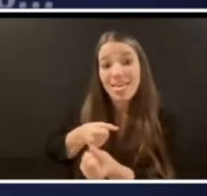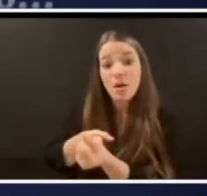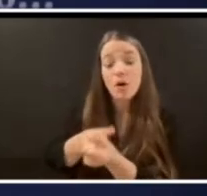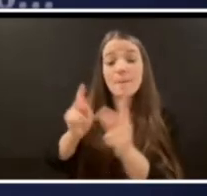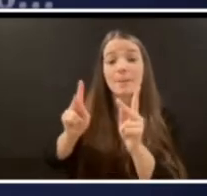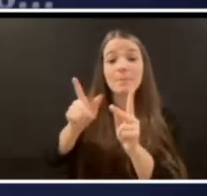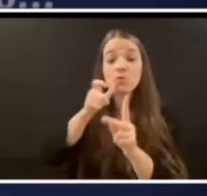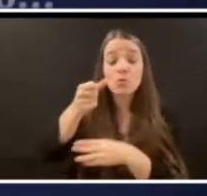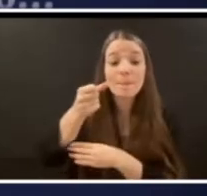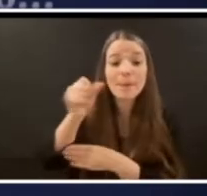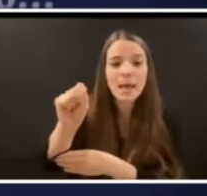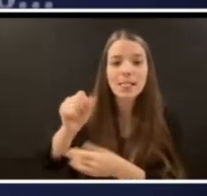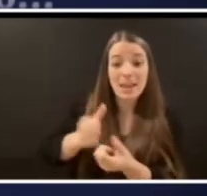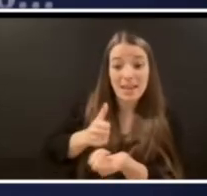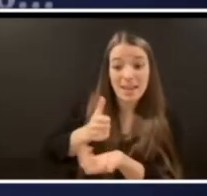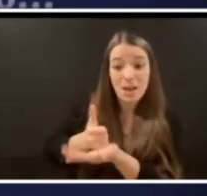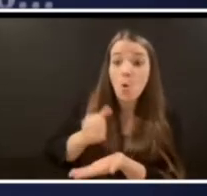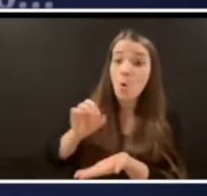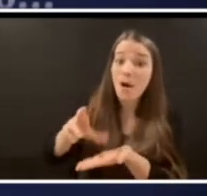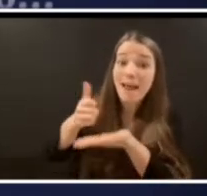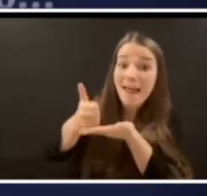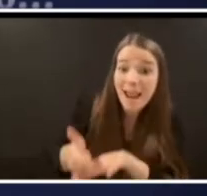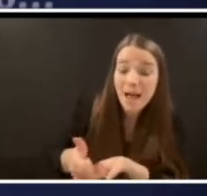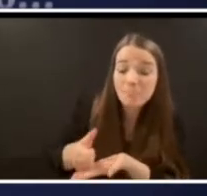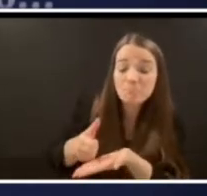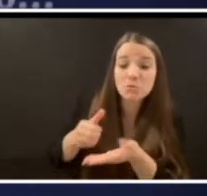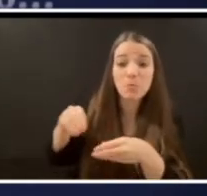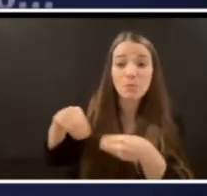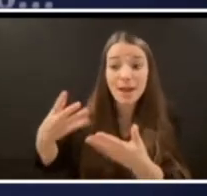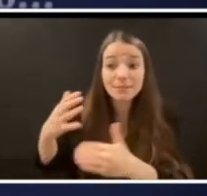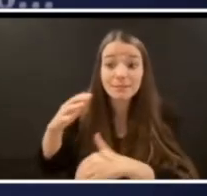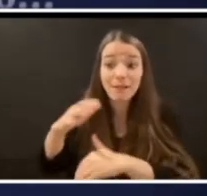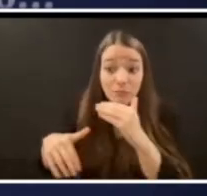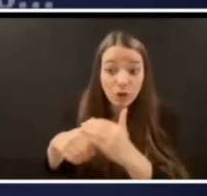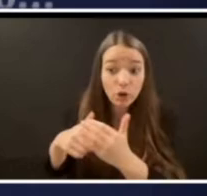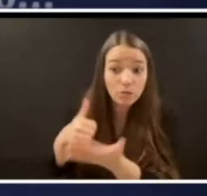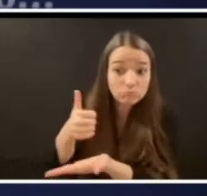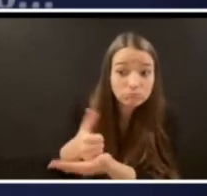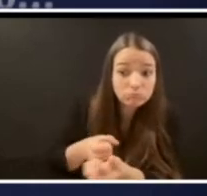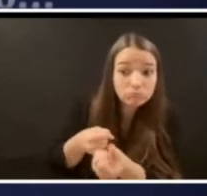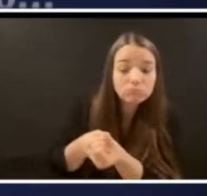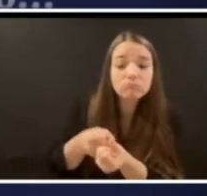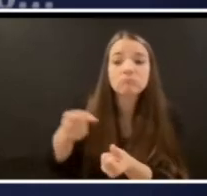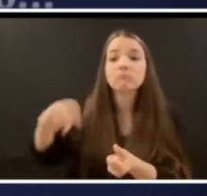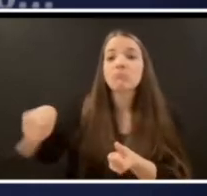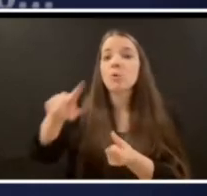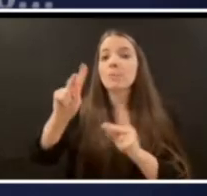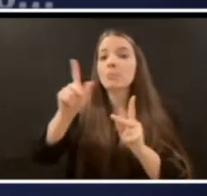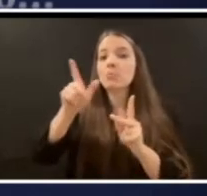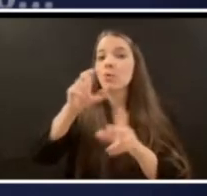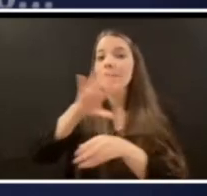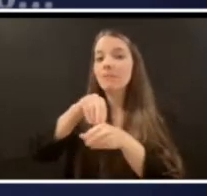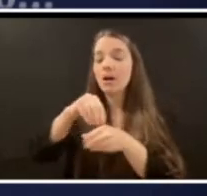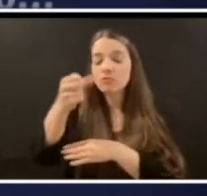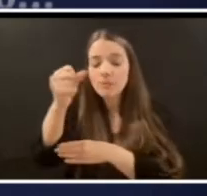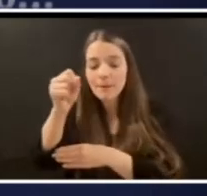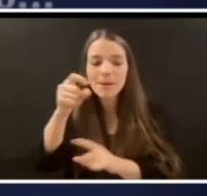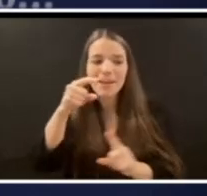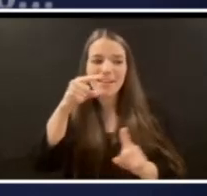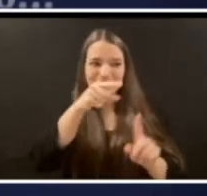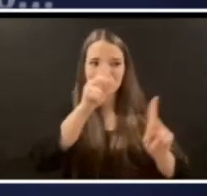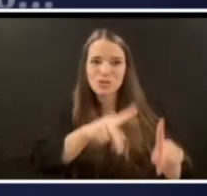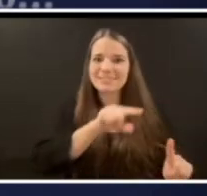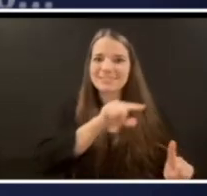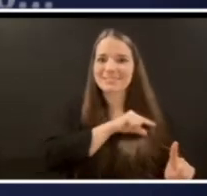assists them in doing so, or gives aid and comfort to those engaged in insurrection is guilty of a